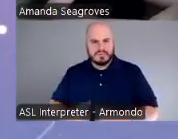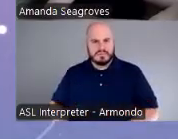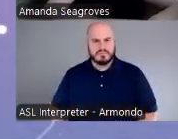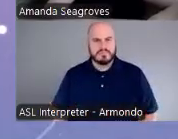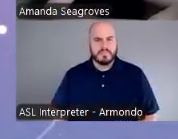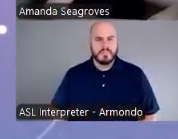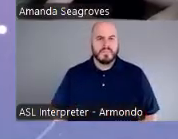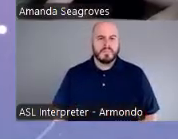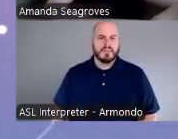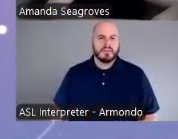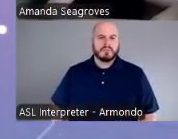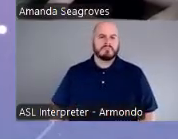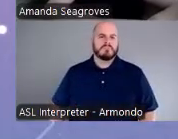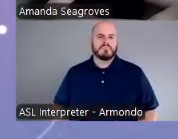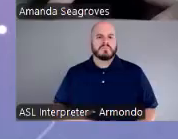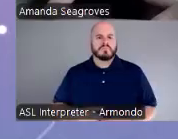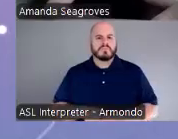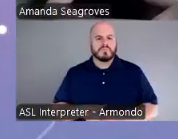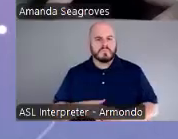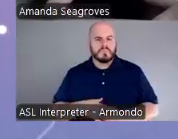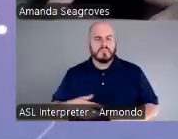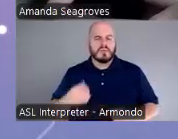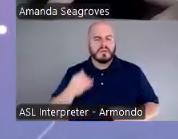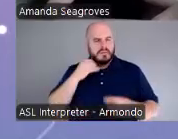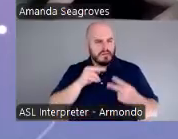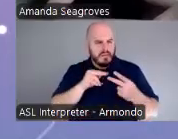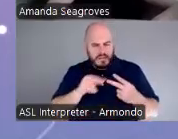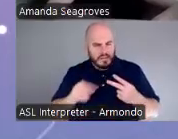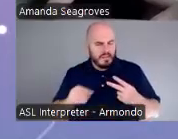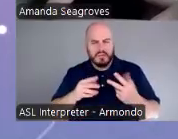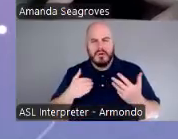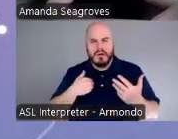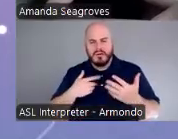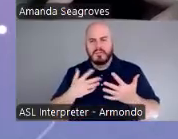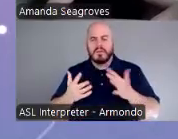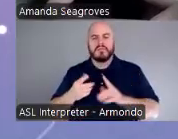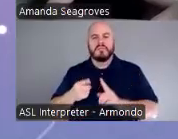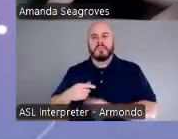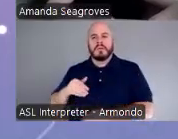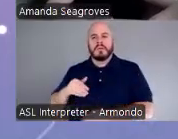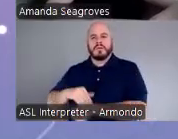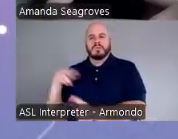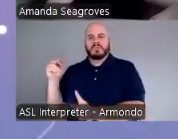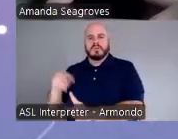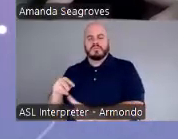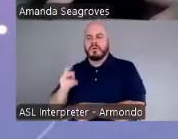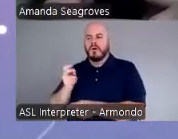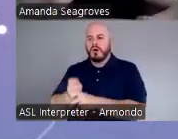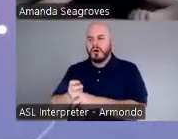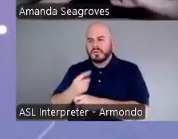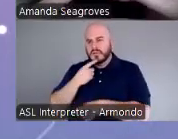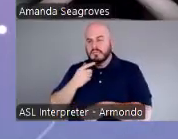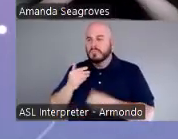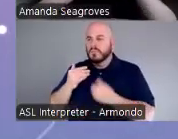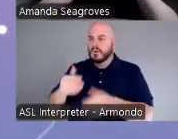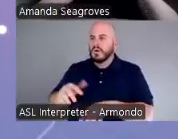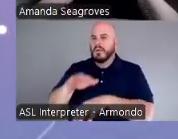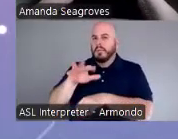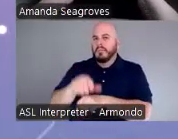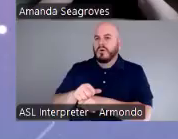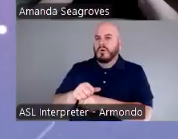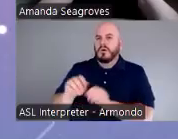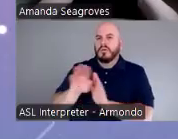etc. And so, from the clinician perspective, it's hard to say that, oh, we're going to be booking a 30-minute